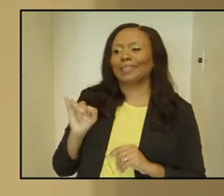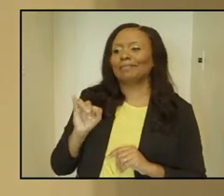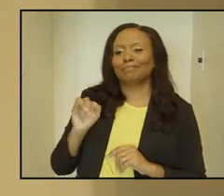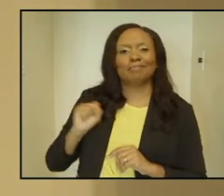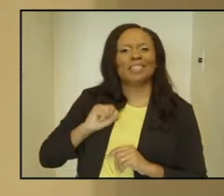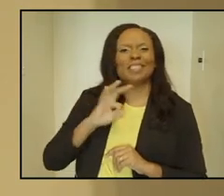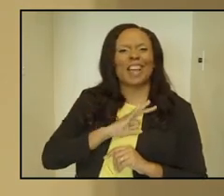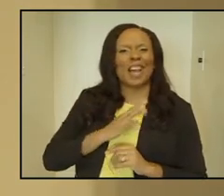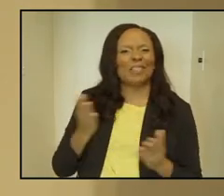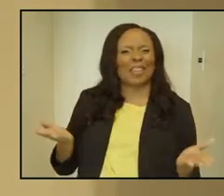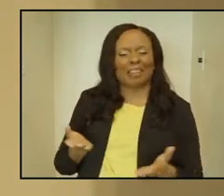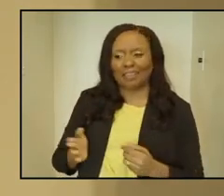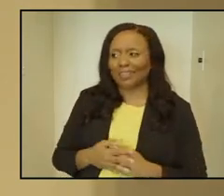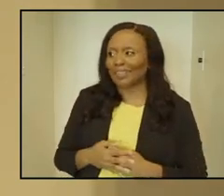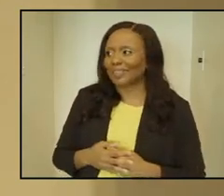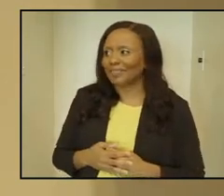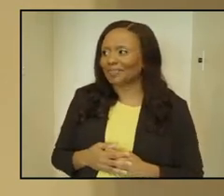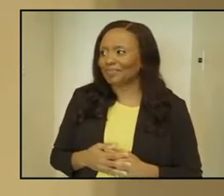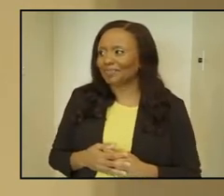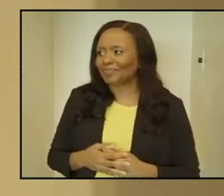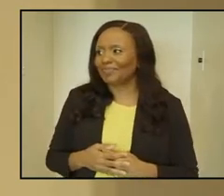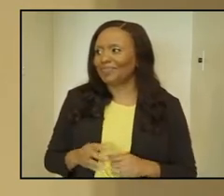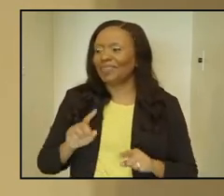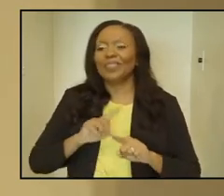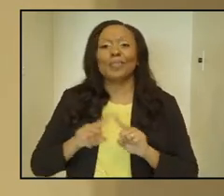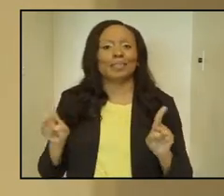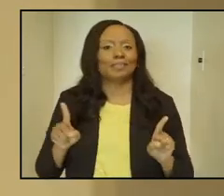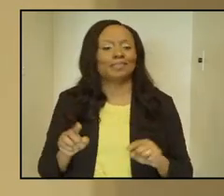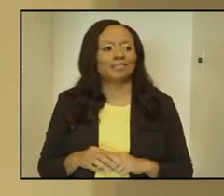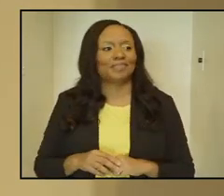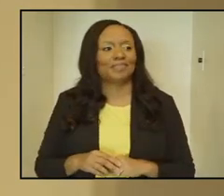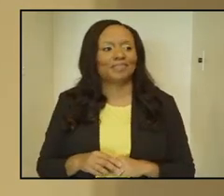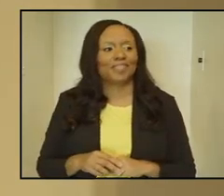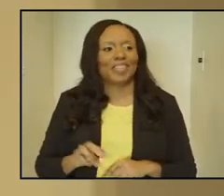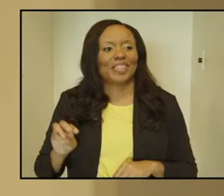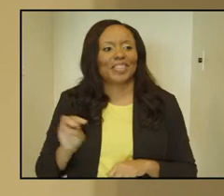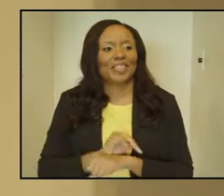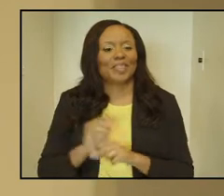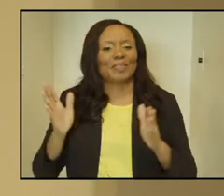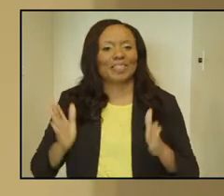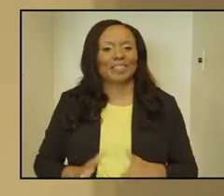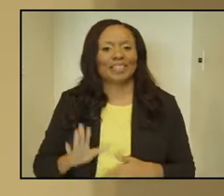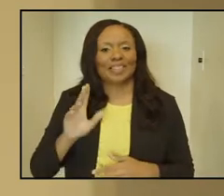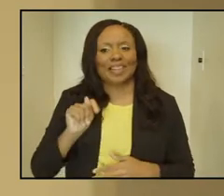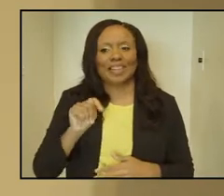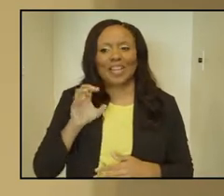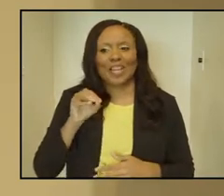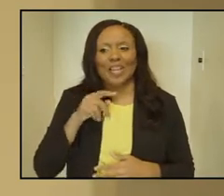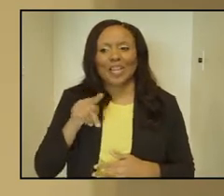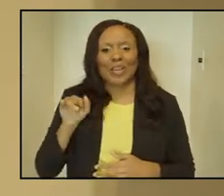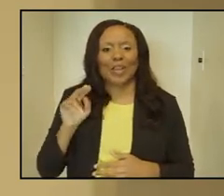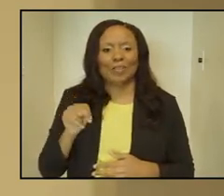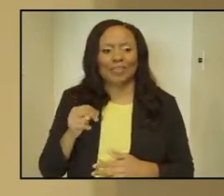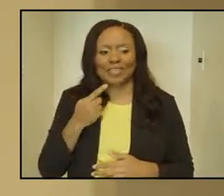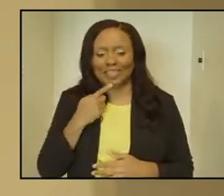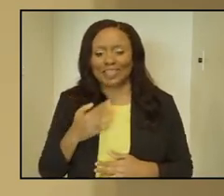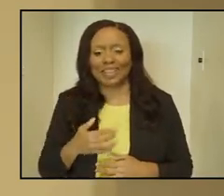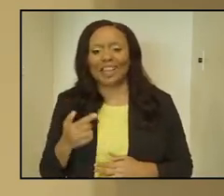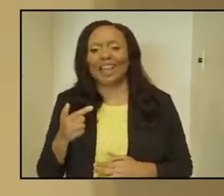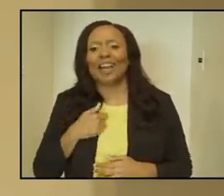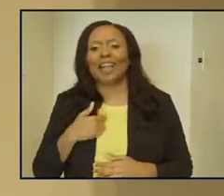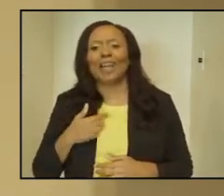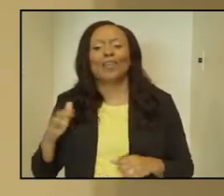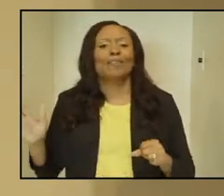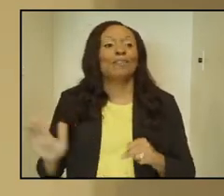notorious nature of that statement, which Minister Toppin would appreciate, I would therefore say that I am fully